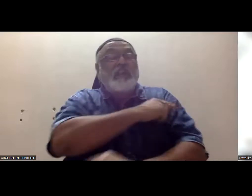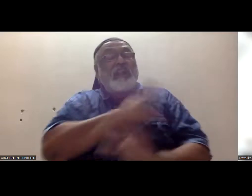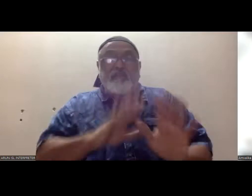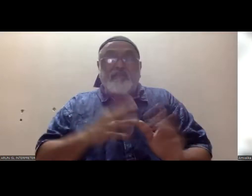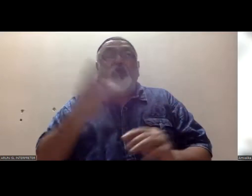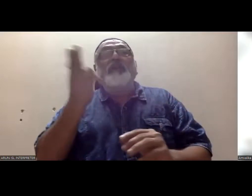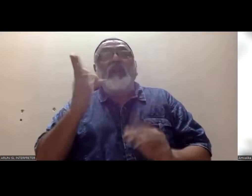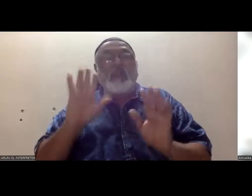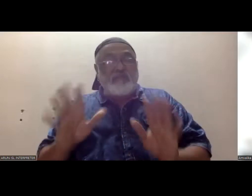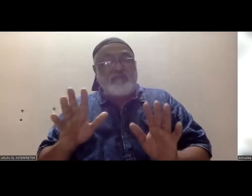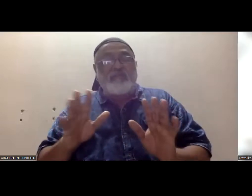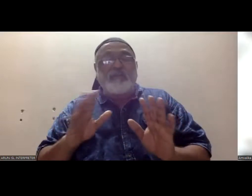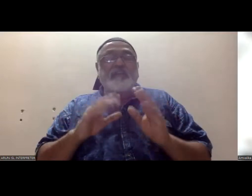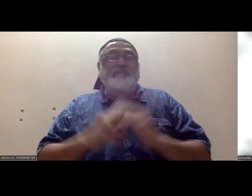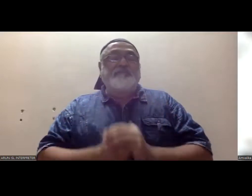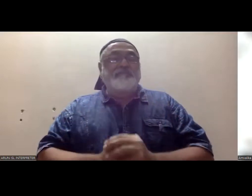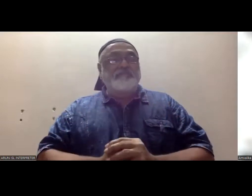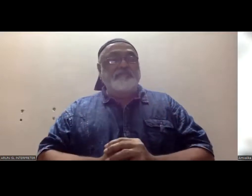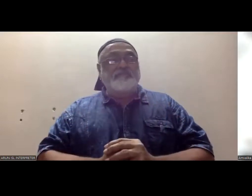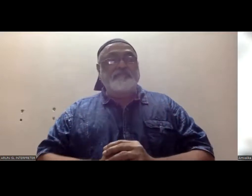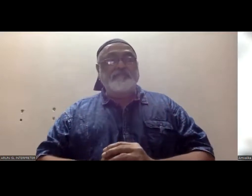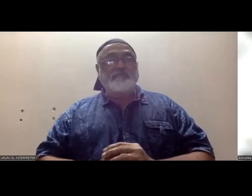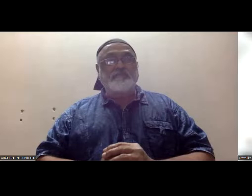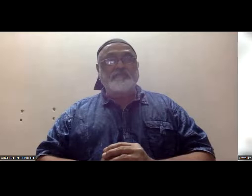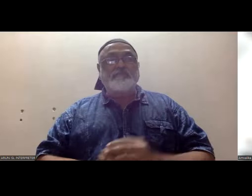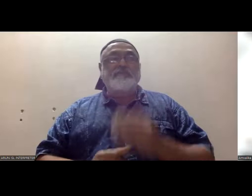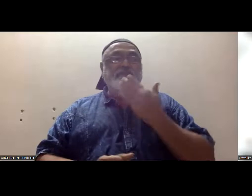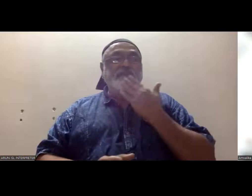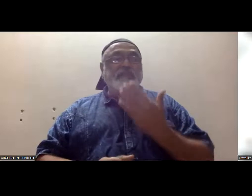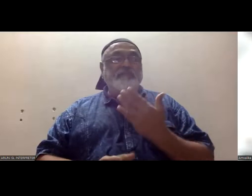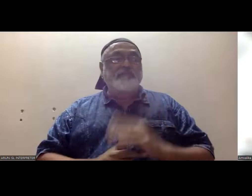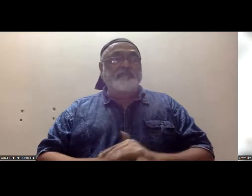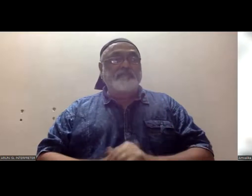mentioned there in the harmonized guideline. Okay, thank you.